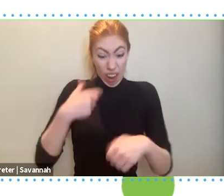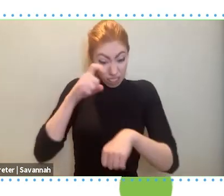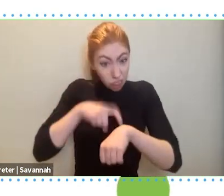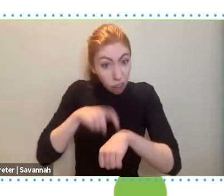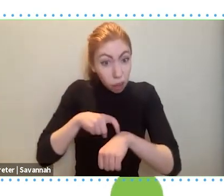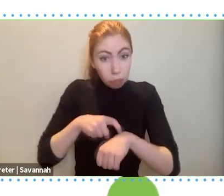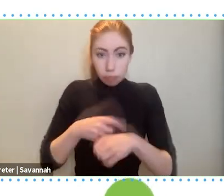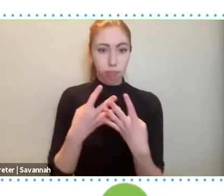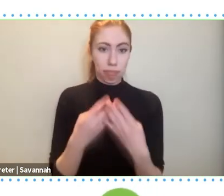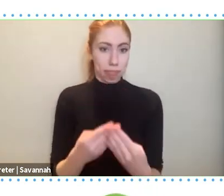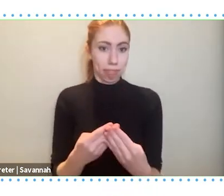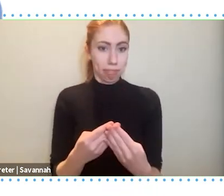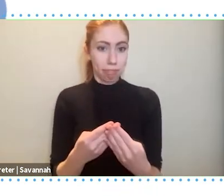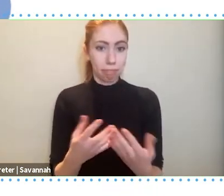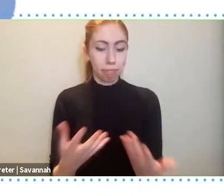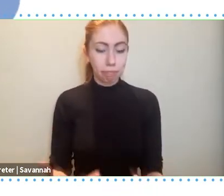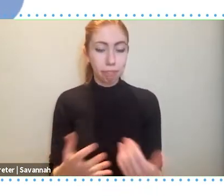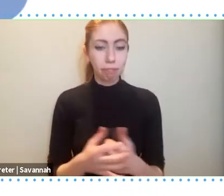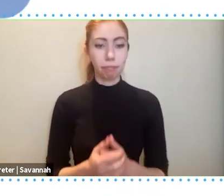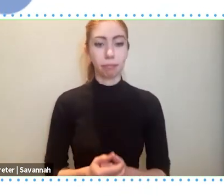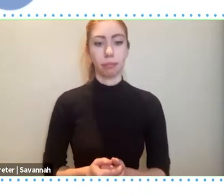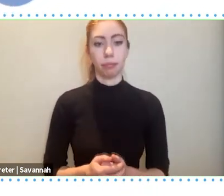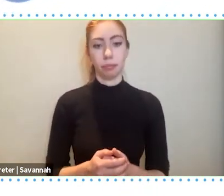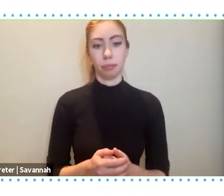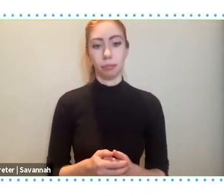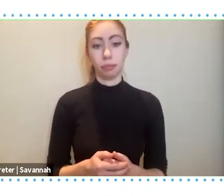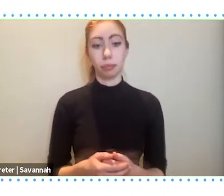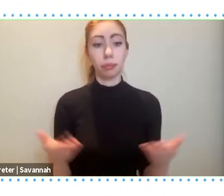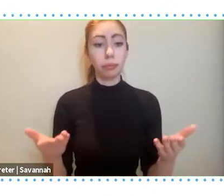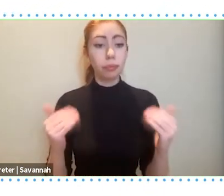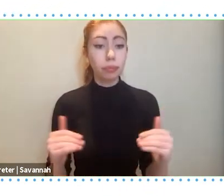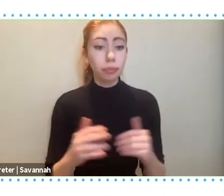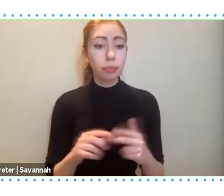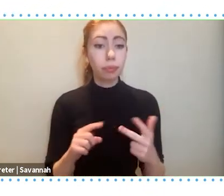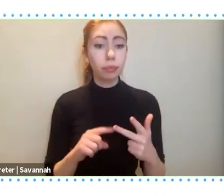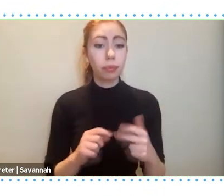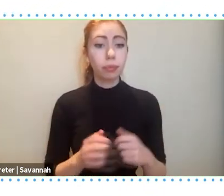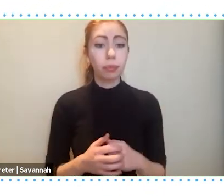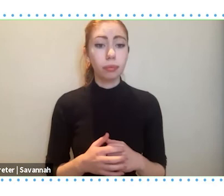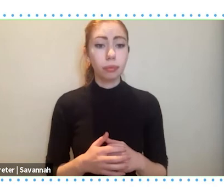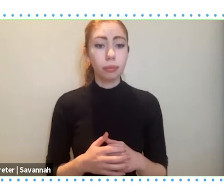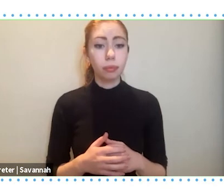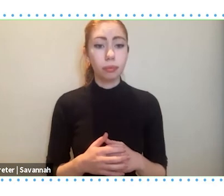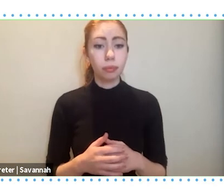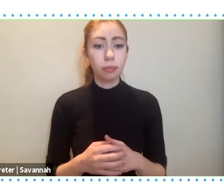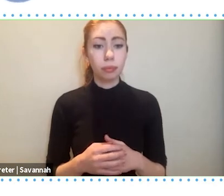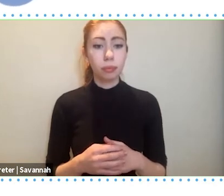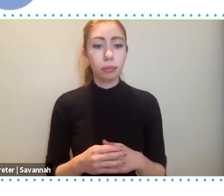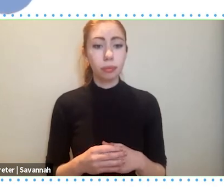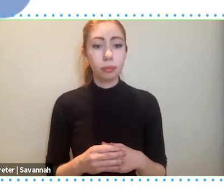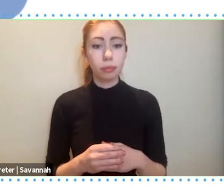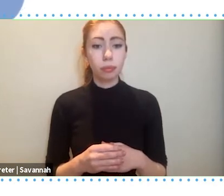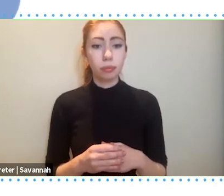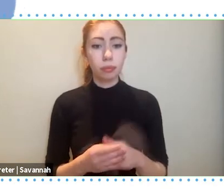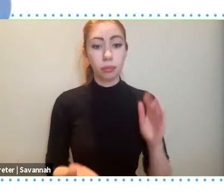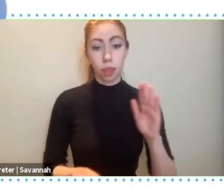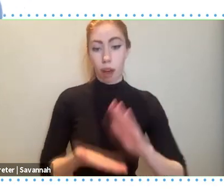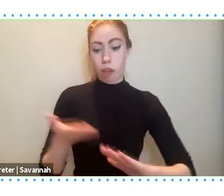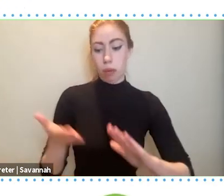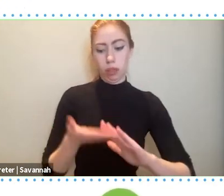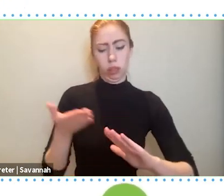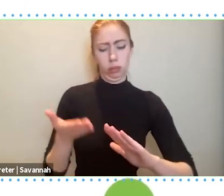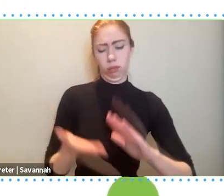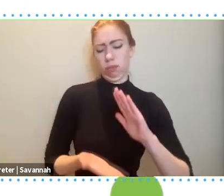to, needing more critical engagement with the idea of governance or governance as a concept,